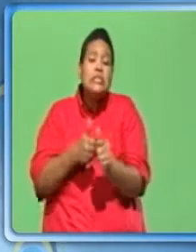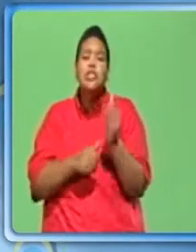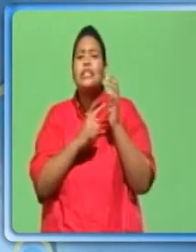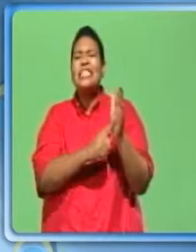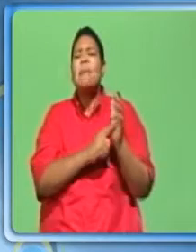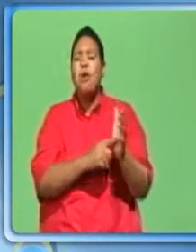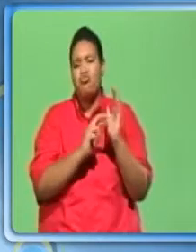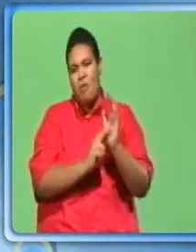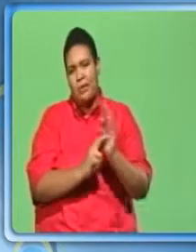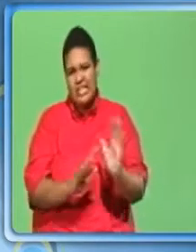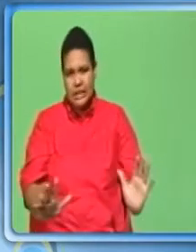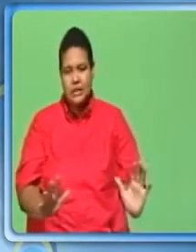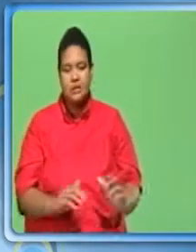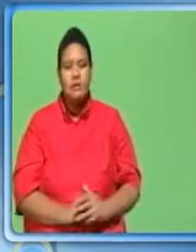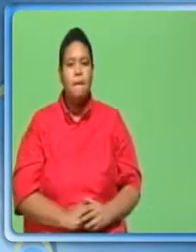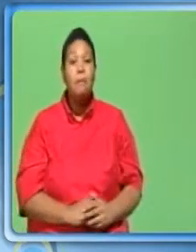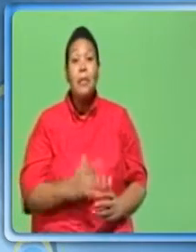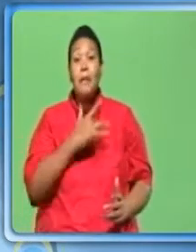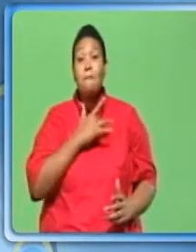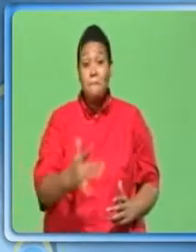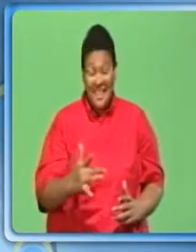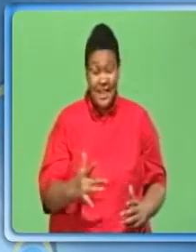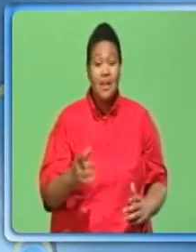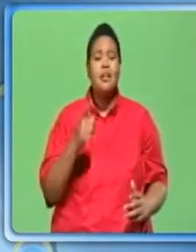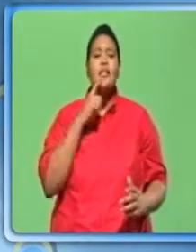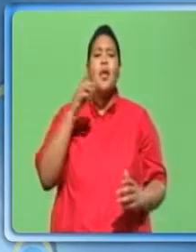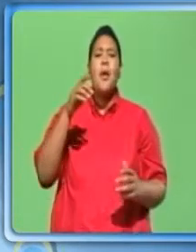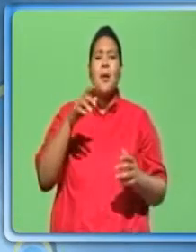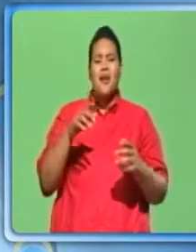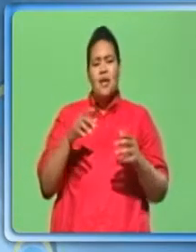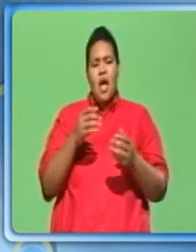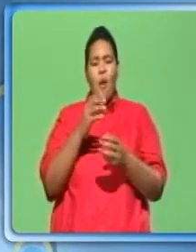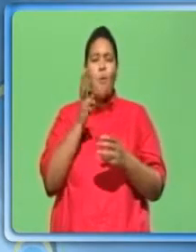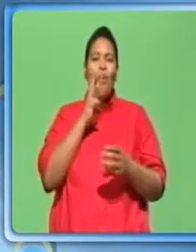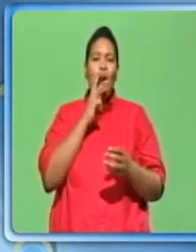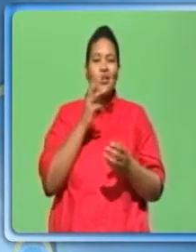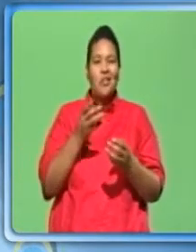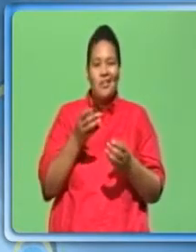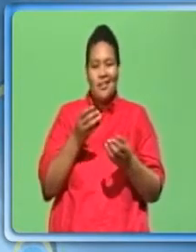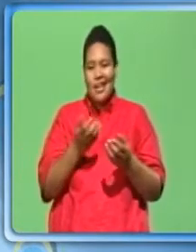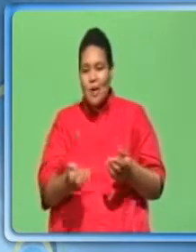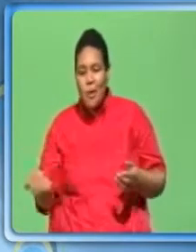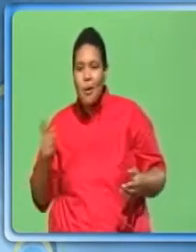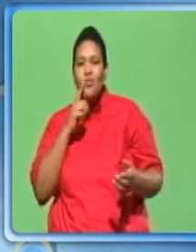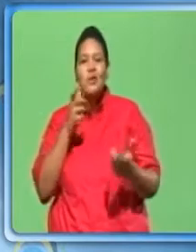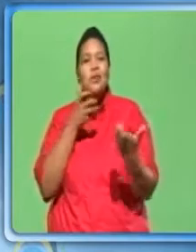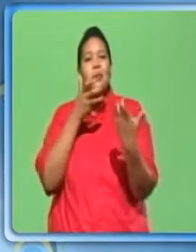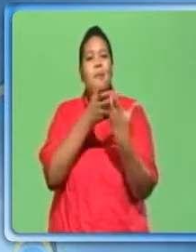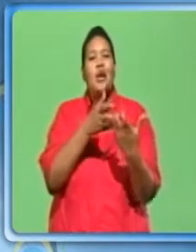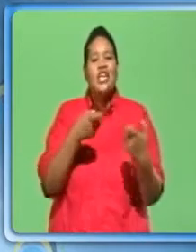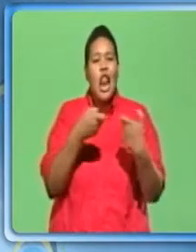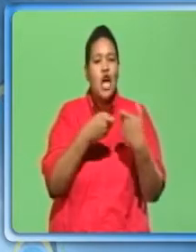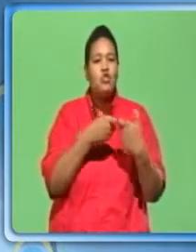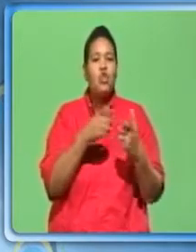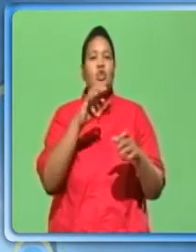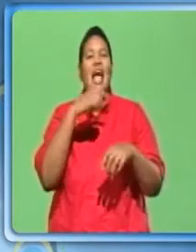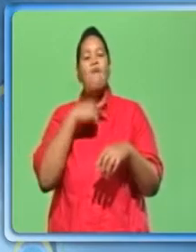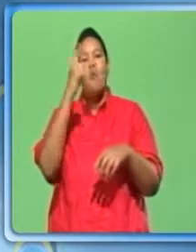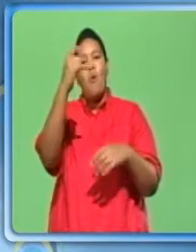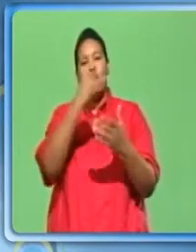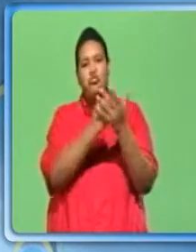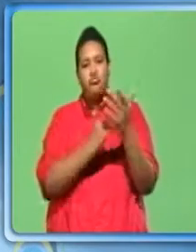represents. Frequently, the plumbing fixtures layout is combined with the electrical to form one